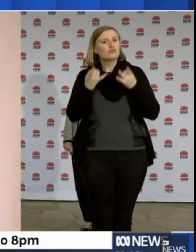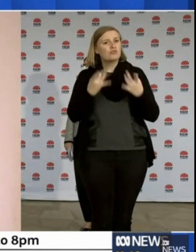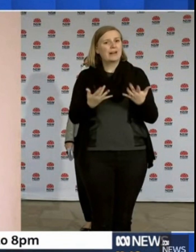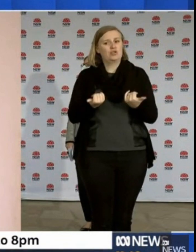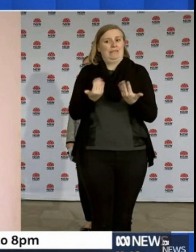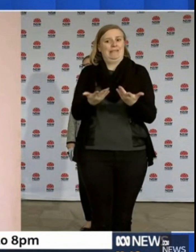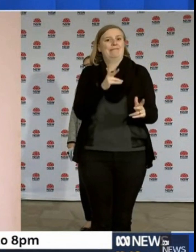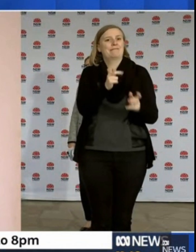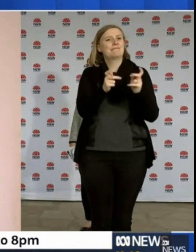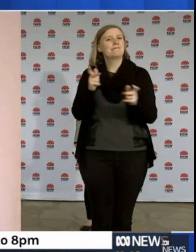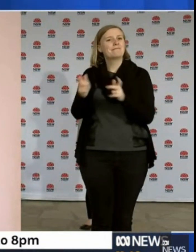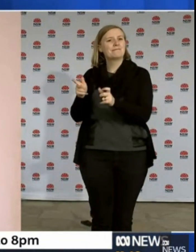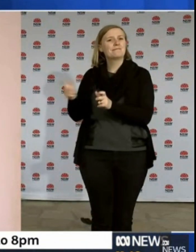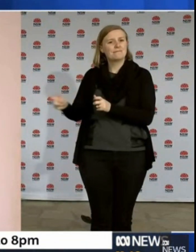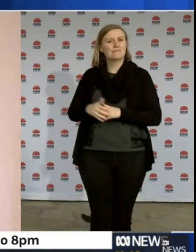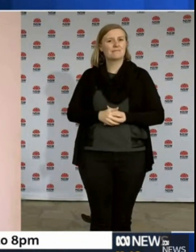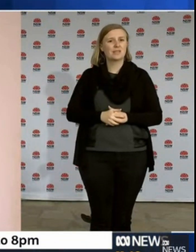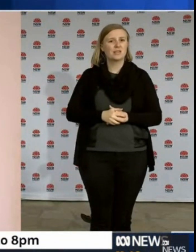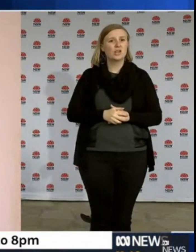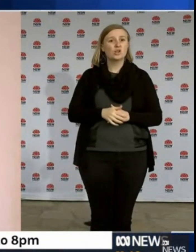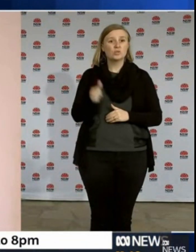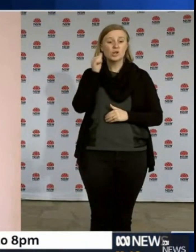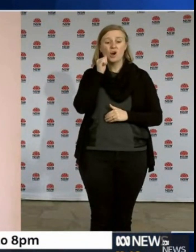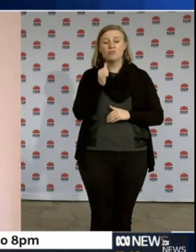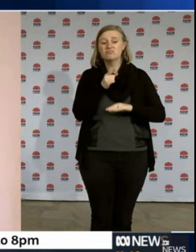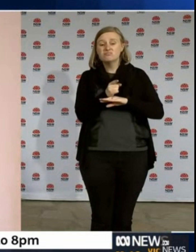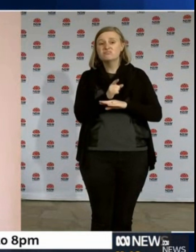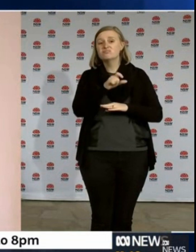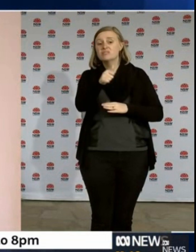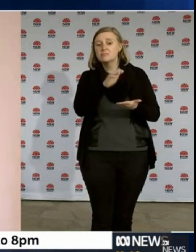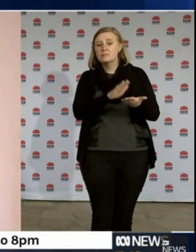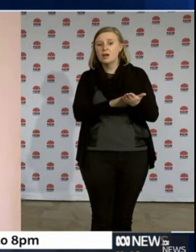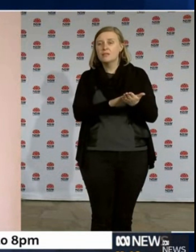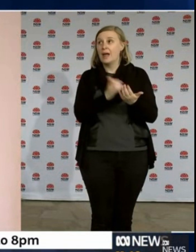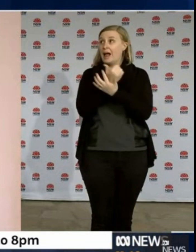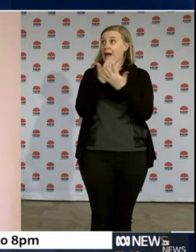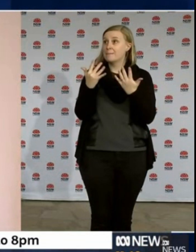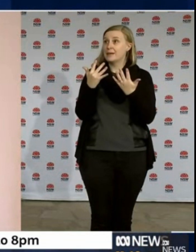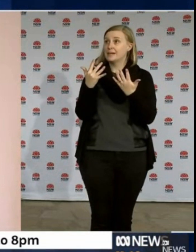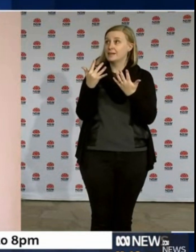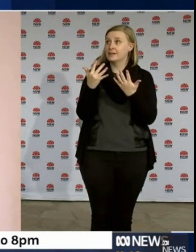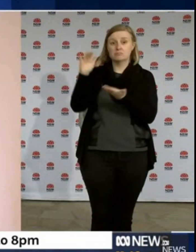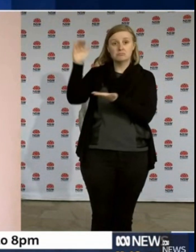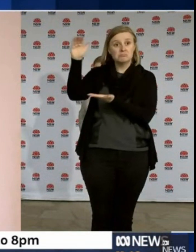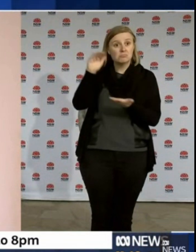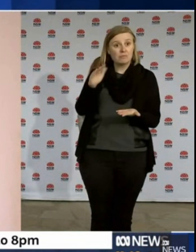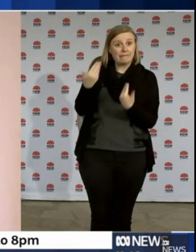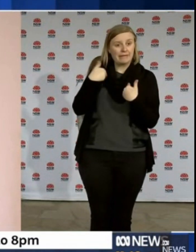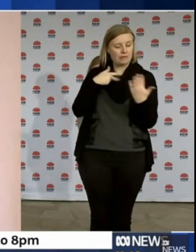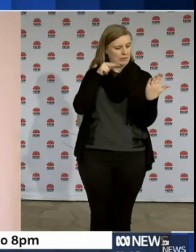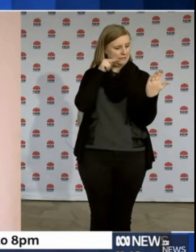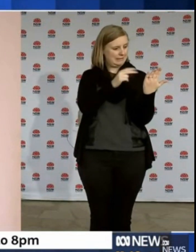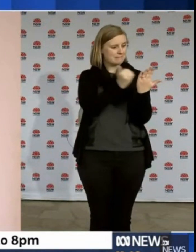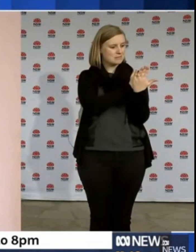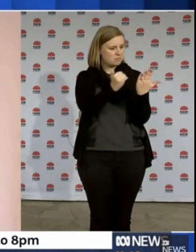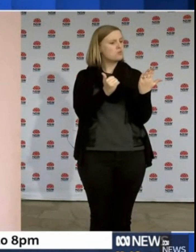happen across the nation because we can see the number of doses we've been promised in the next weeks and months. But to make sure those